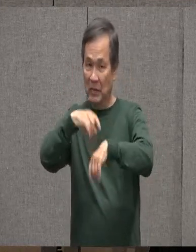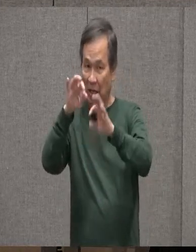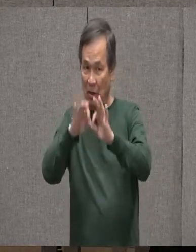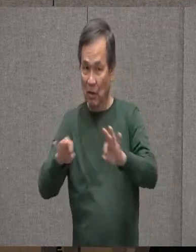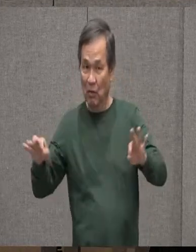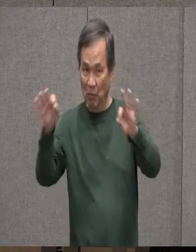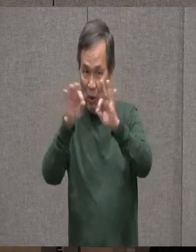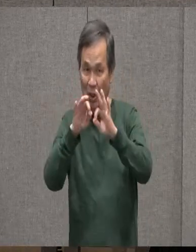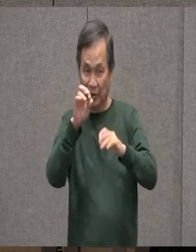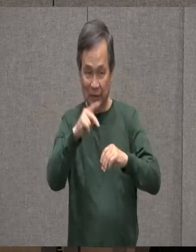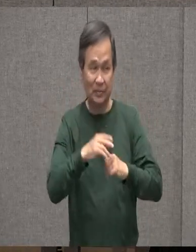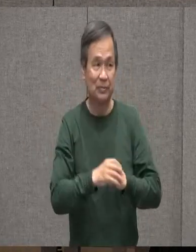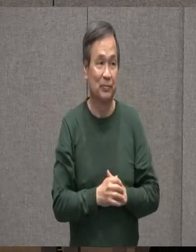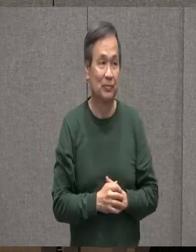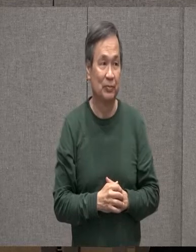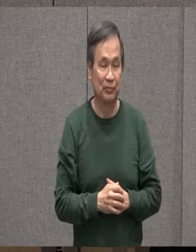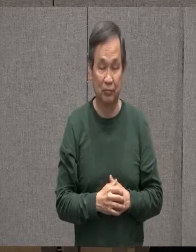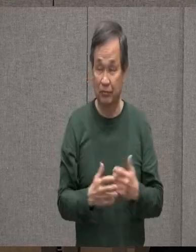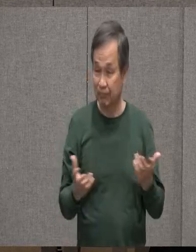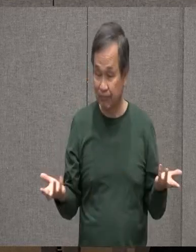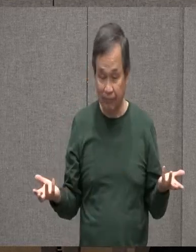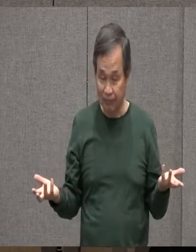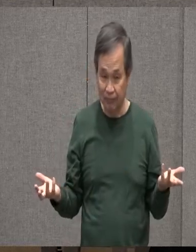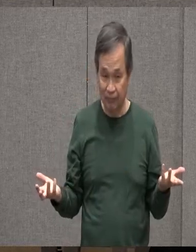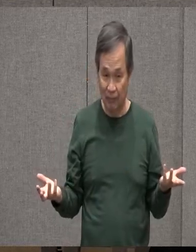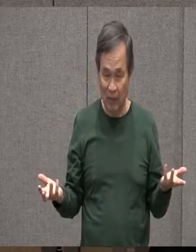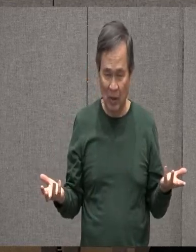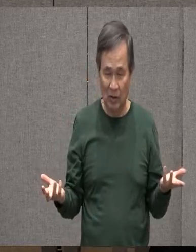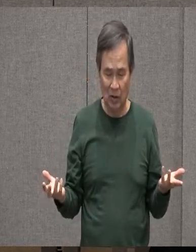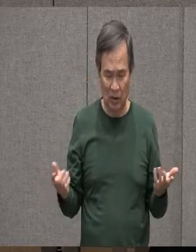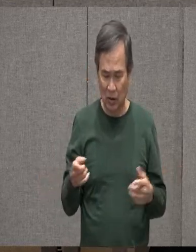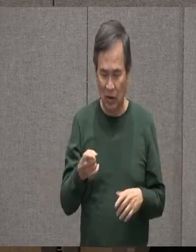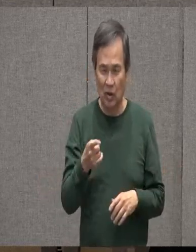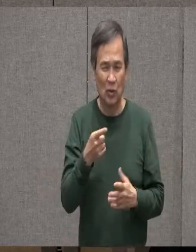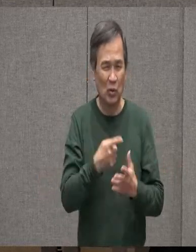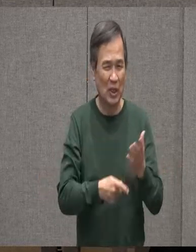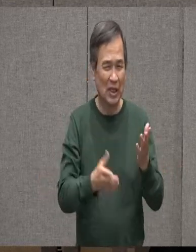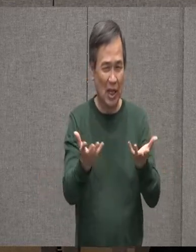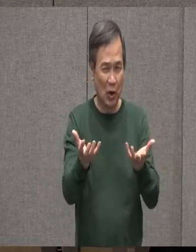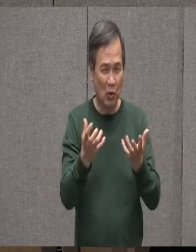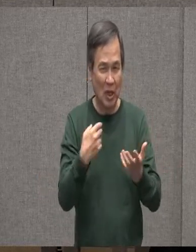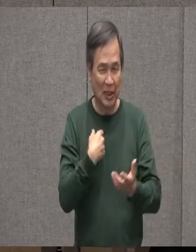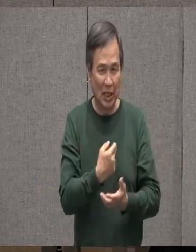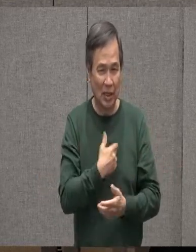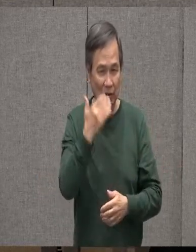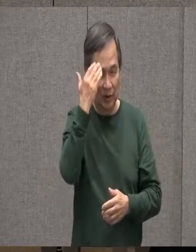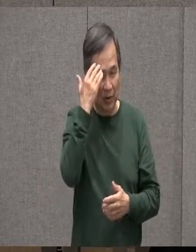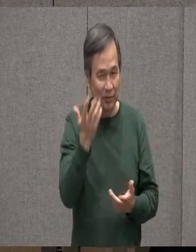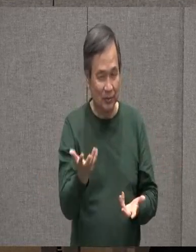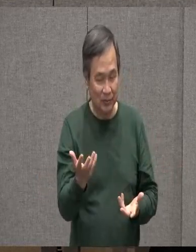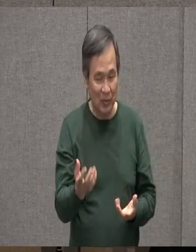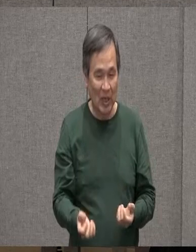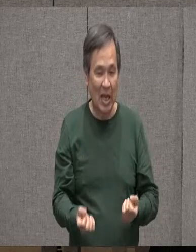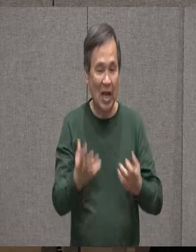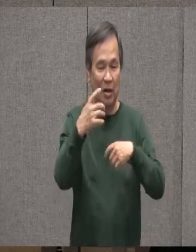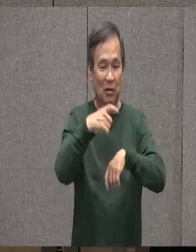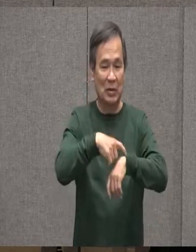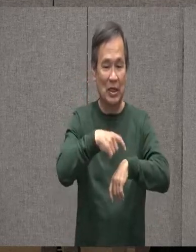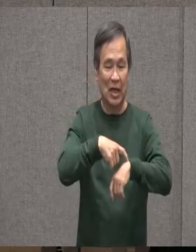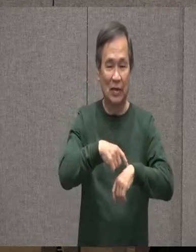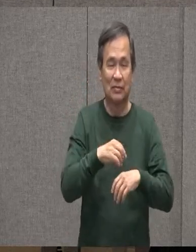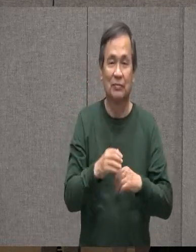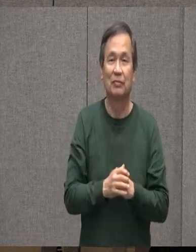did Susie use the cat door? And explain how you figured it out. So let's go ahead and mark it up. What